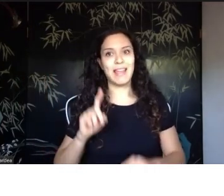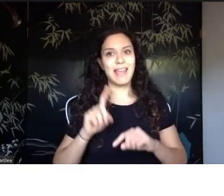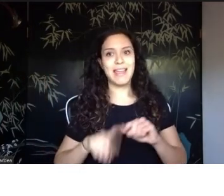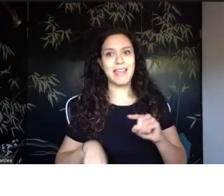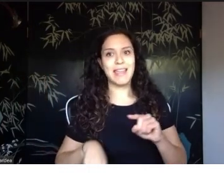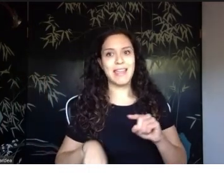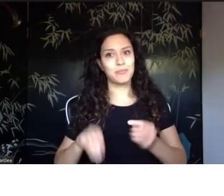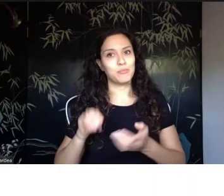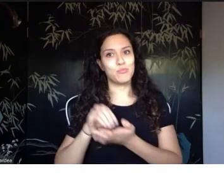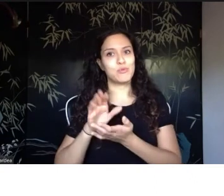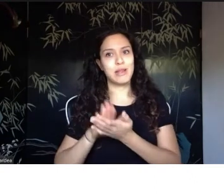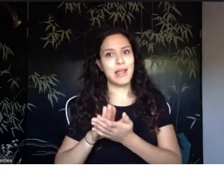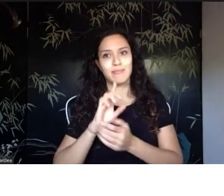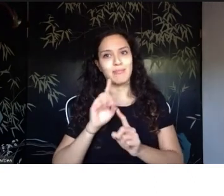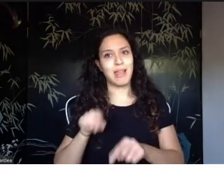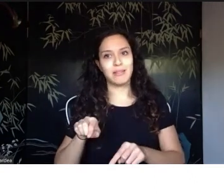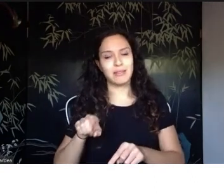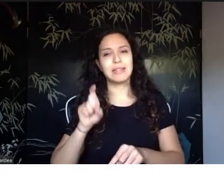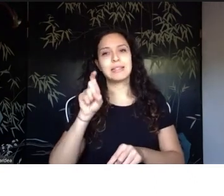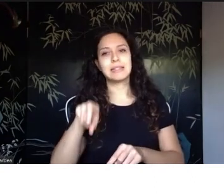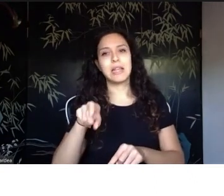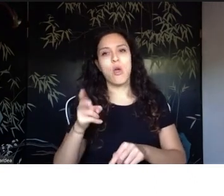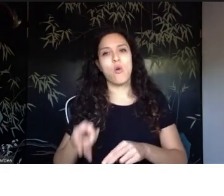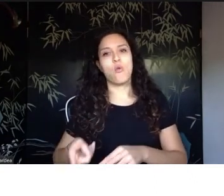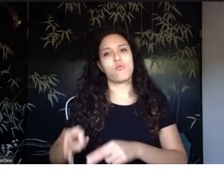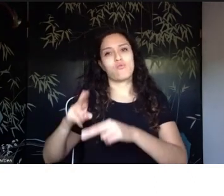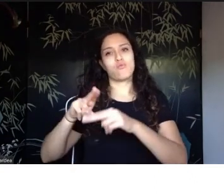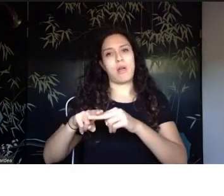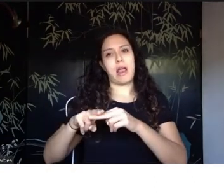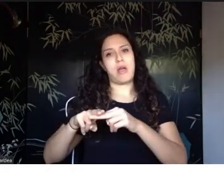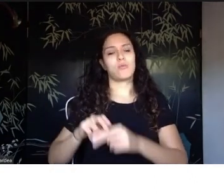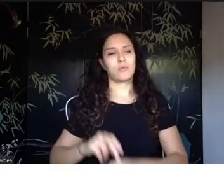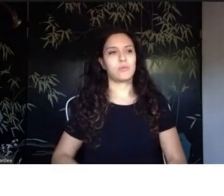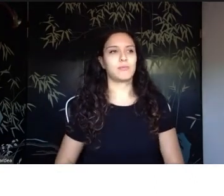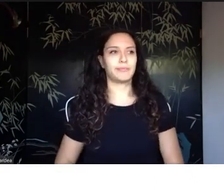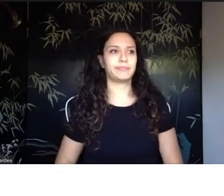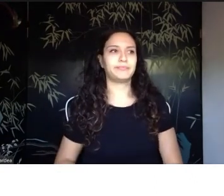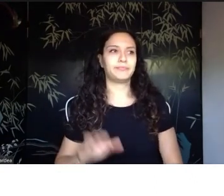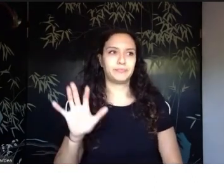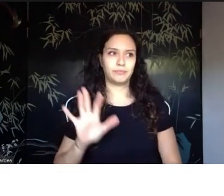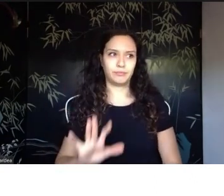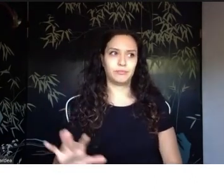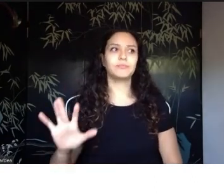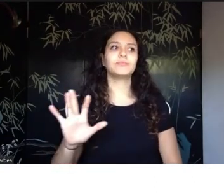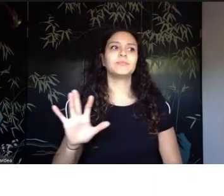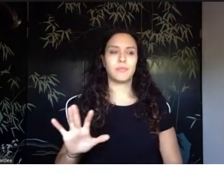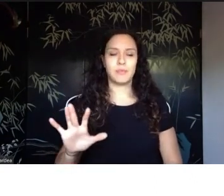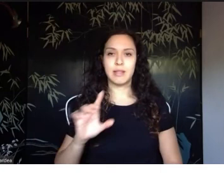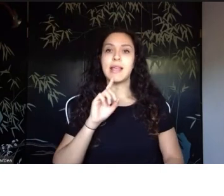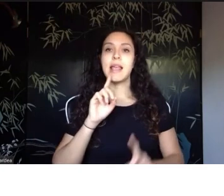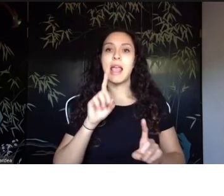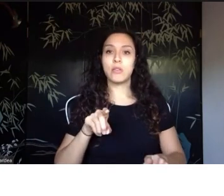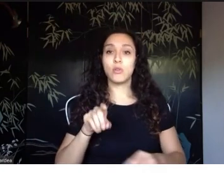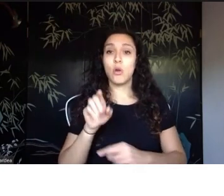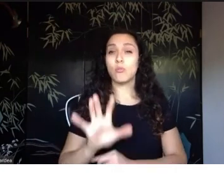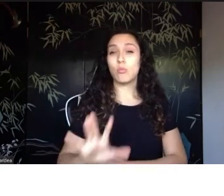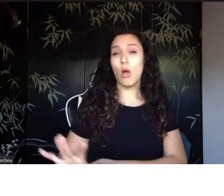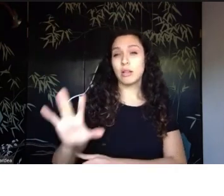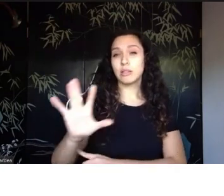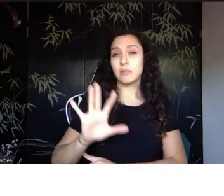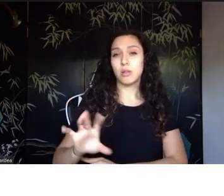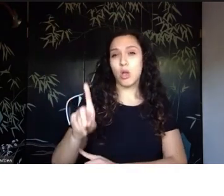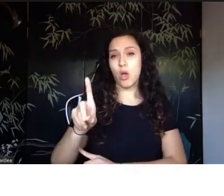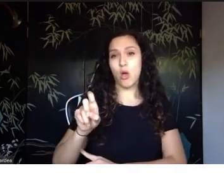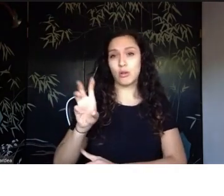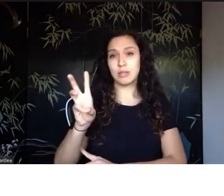169.4915254237. Ooh, we can't have that. We're going to have to round. And the answer